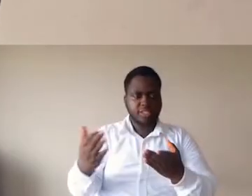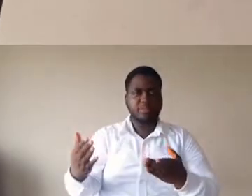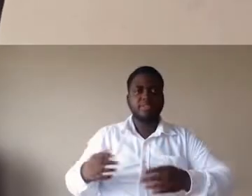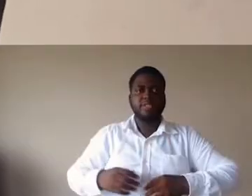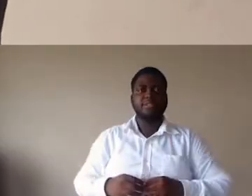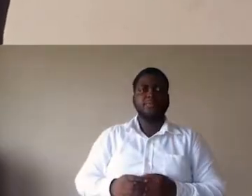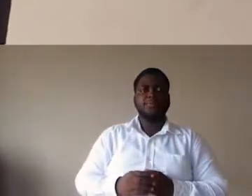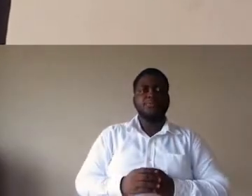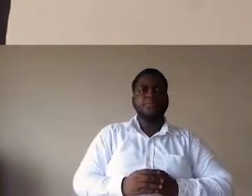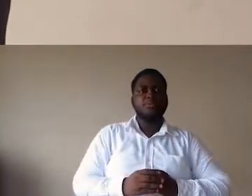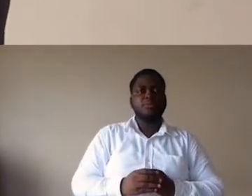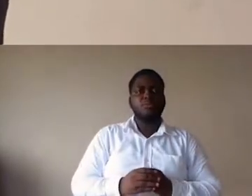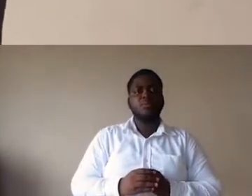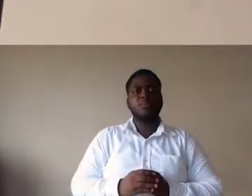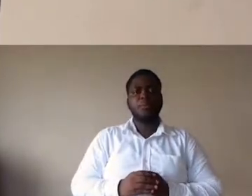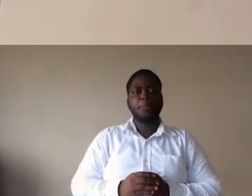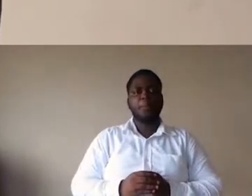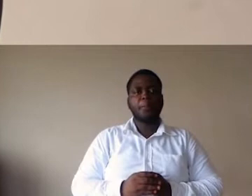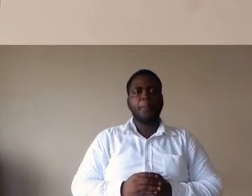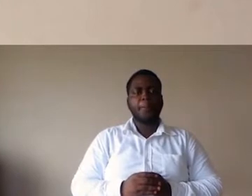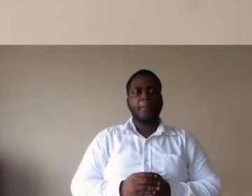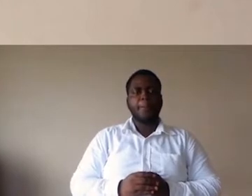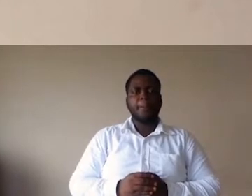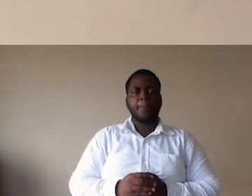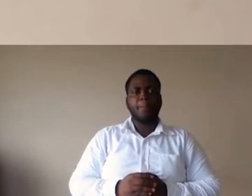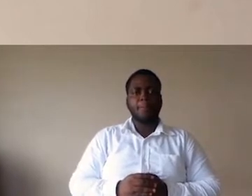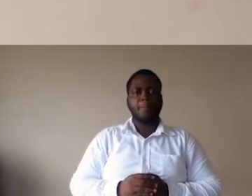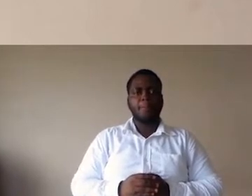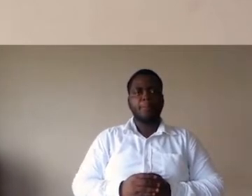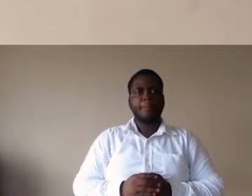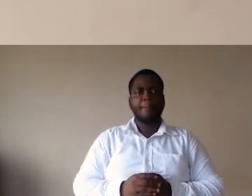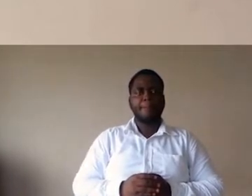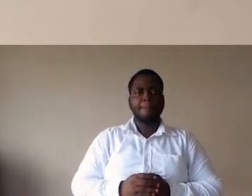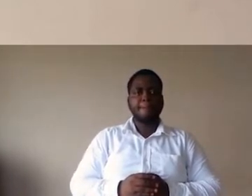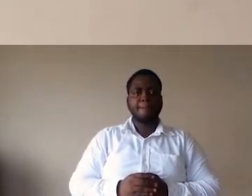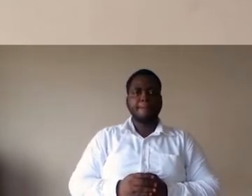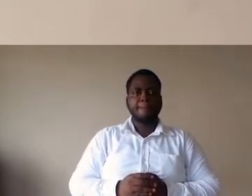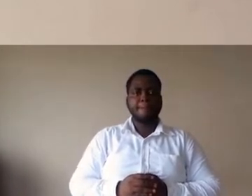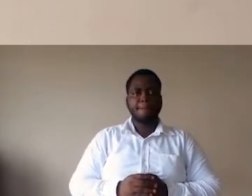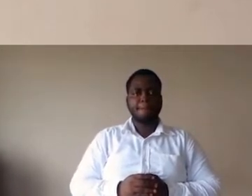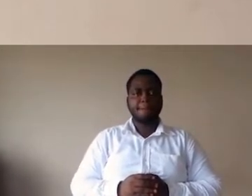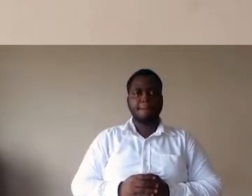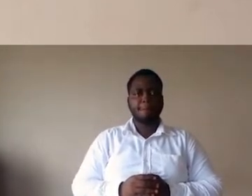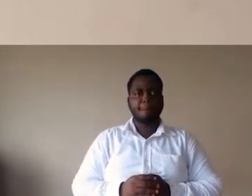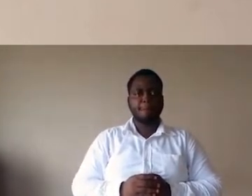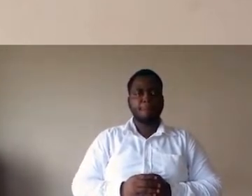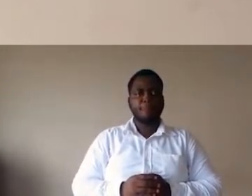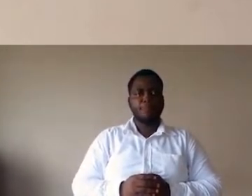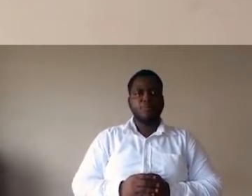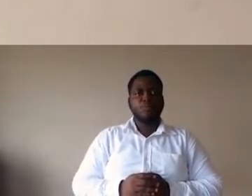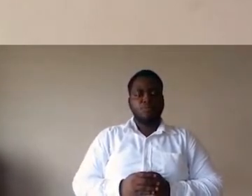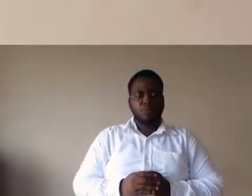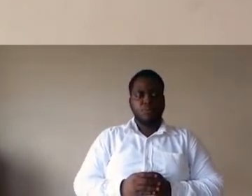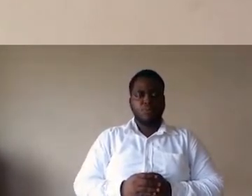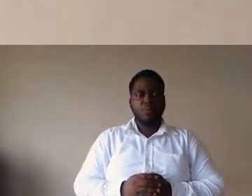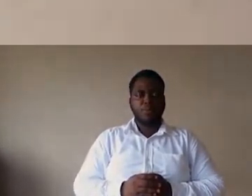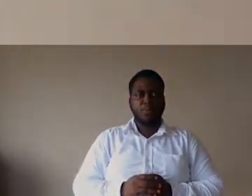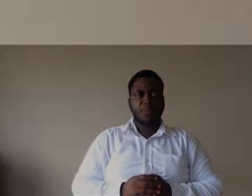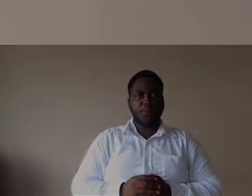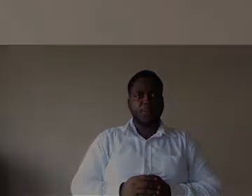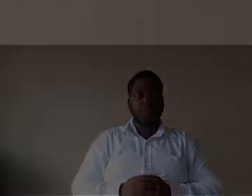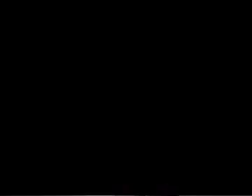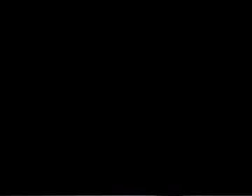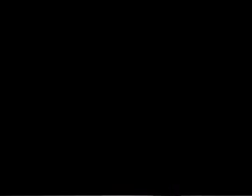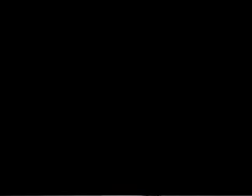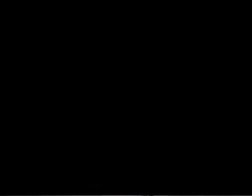and this confusion that is almost gripping us so that our salvation is being lost. Yet again, our